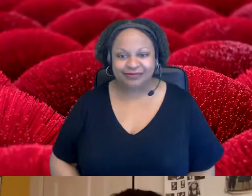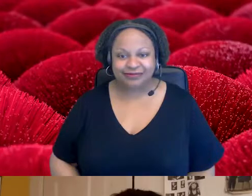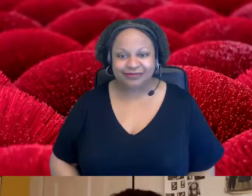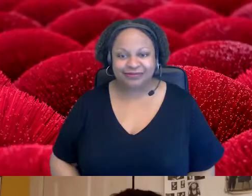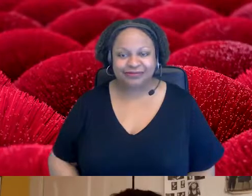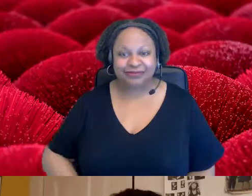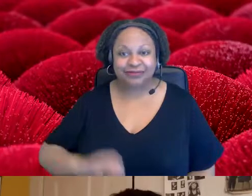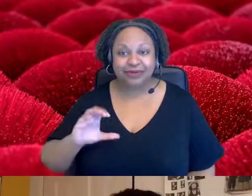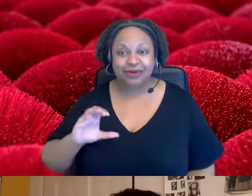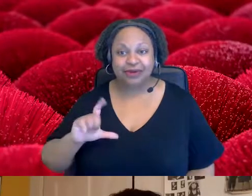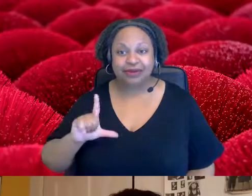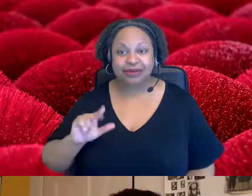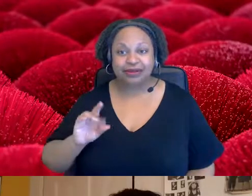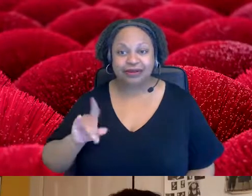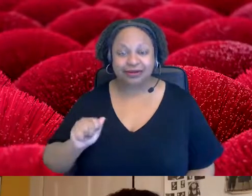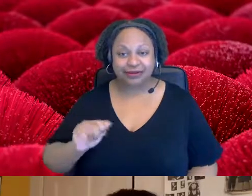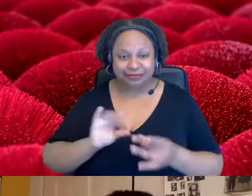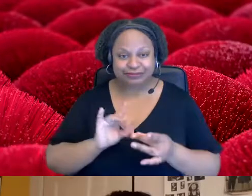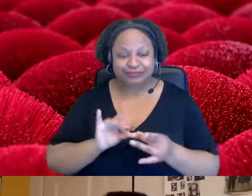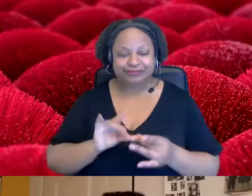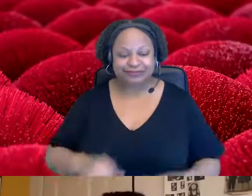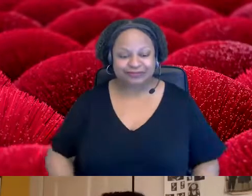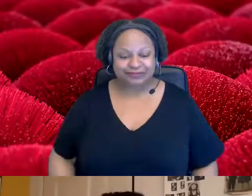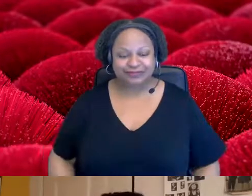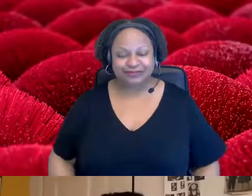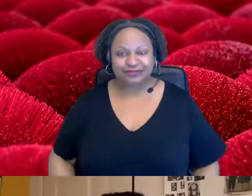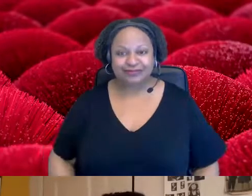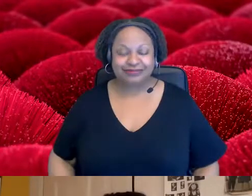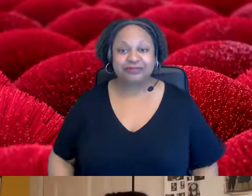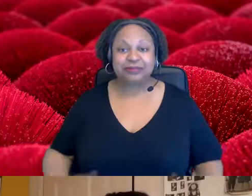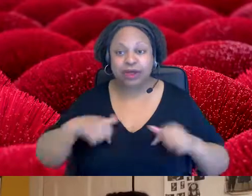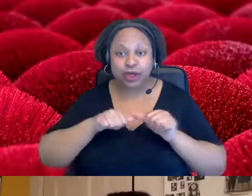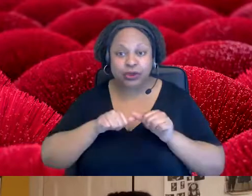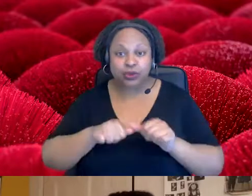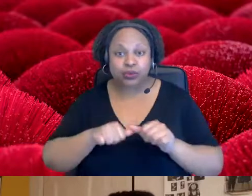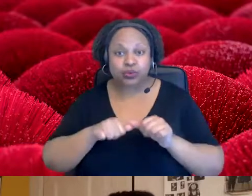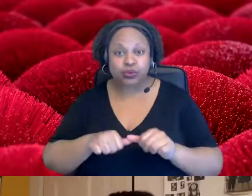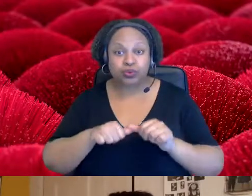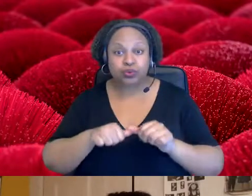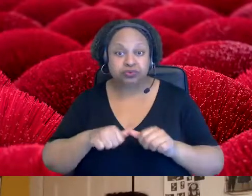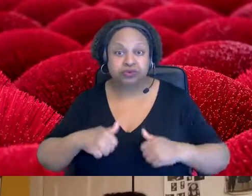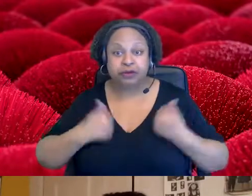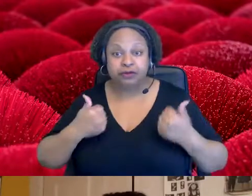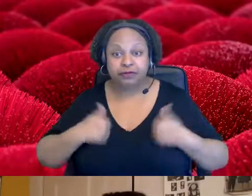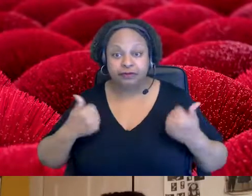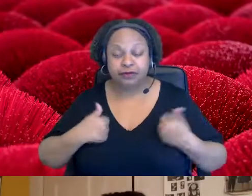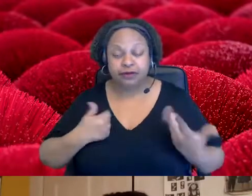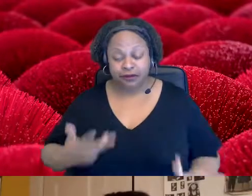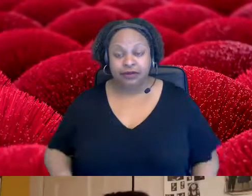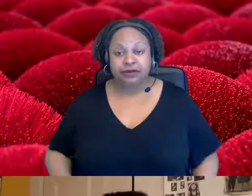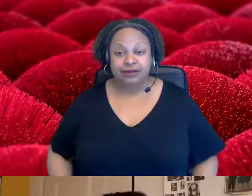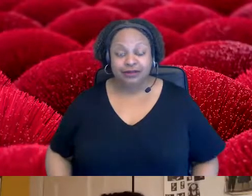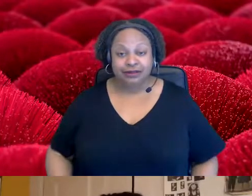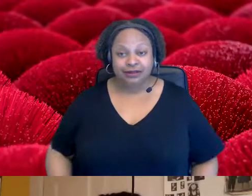I could say that staying alive might be the first challenge that we